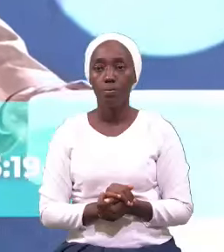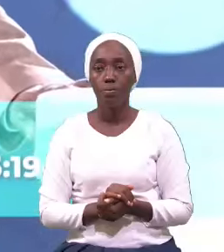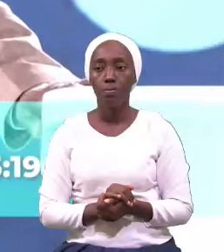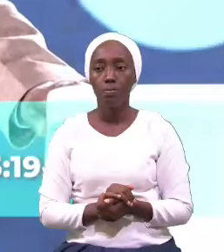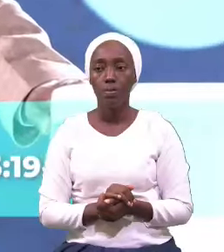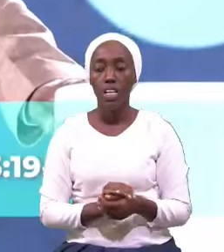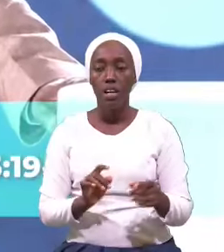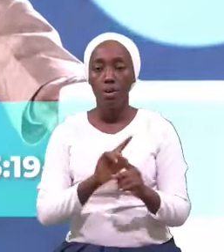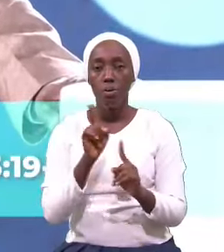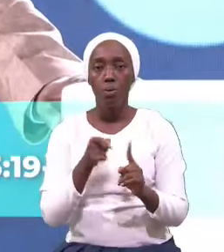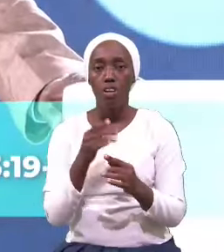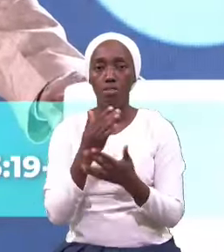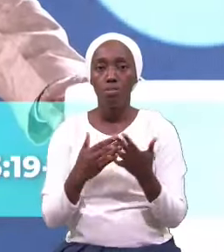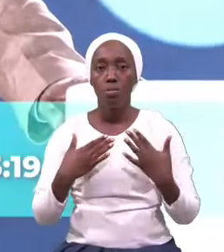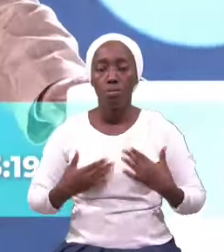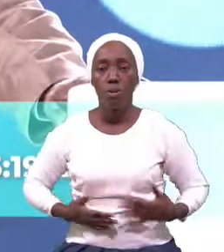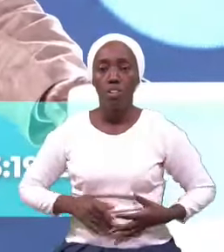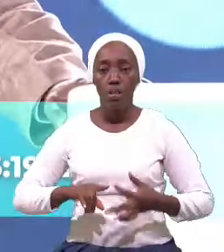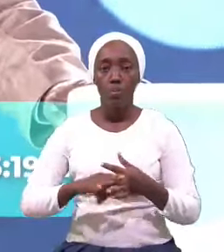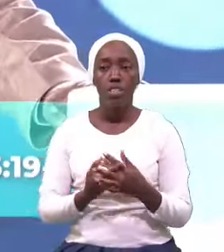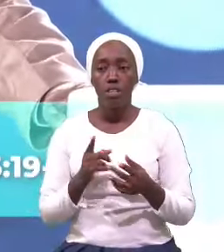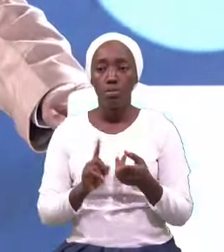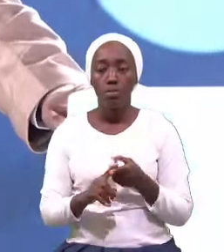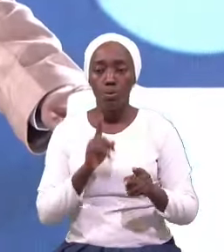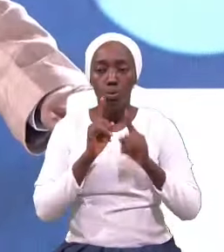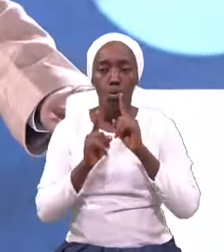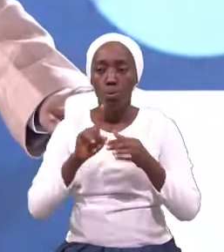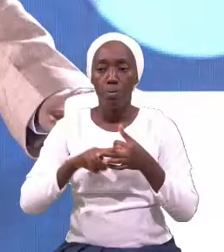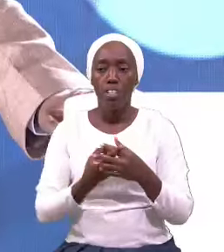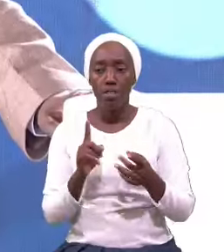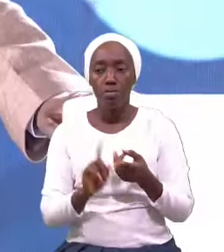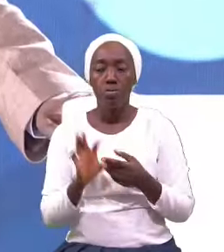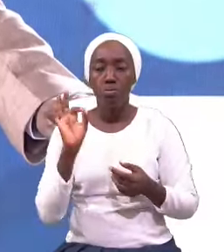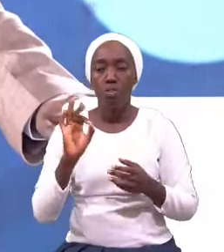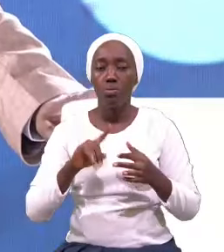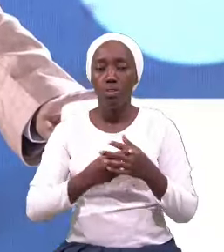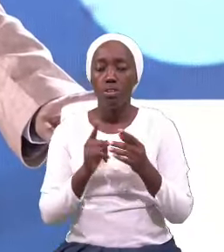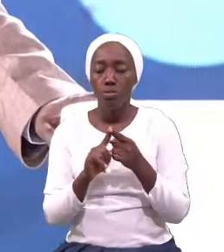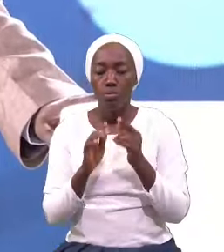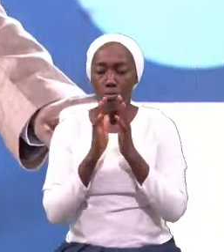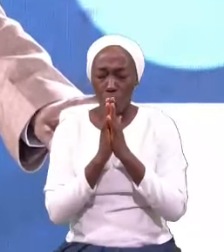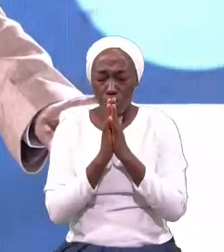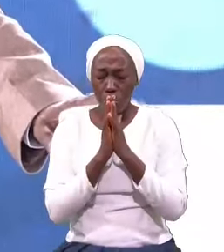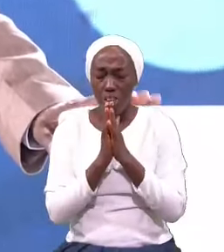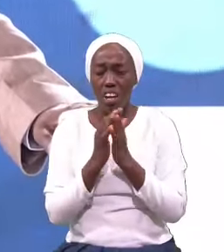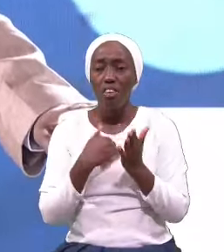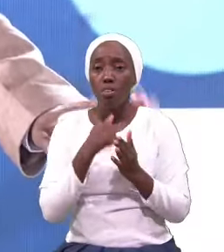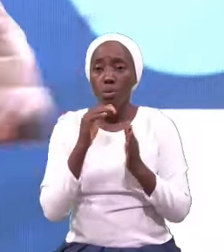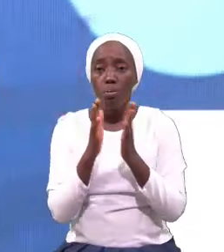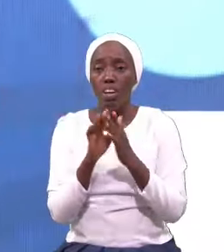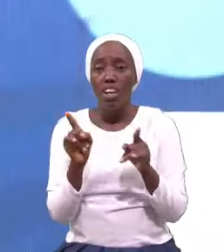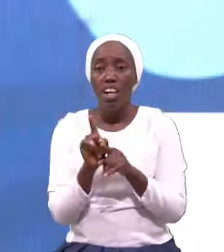And when somebody begins to talk, begins to preach, begins to pray, and he's not been praying like that before, but you need